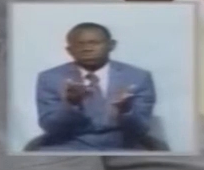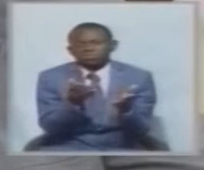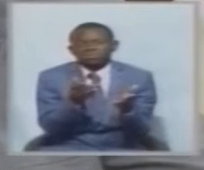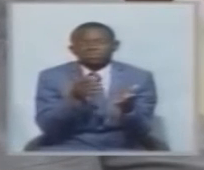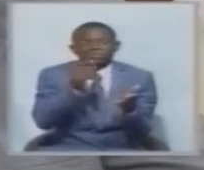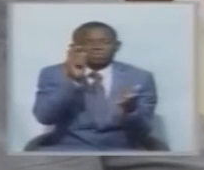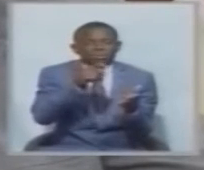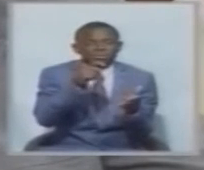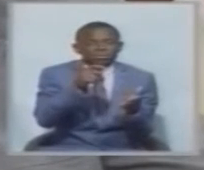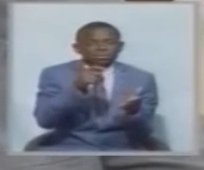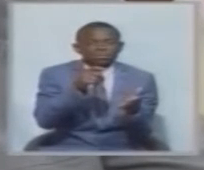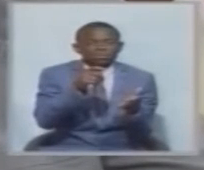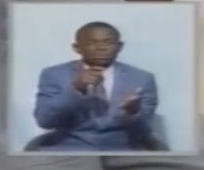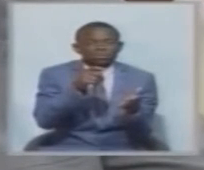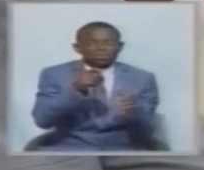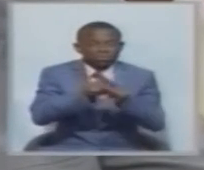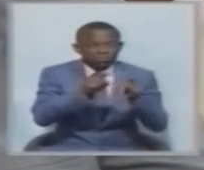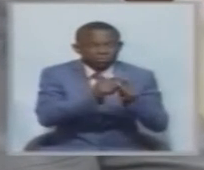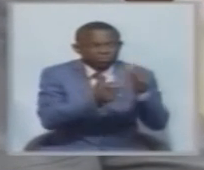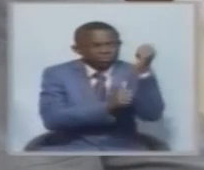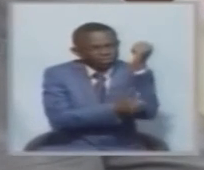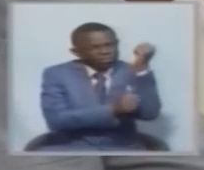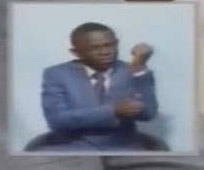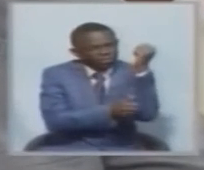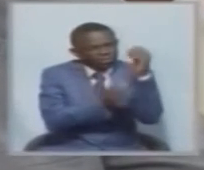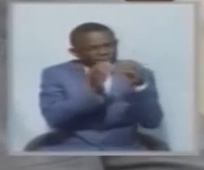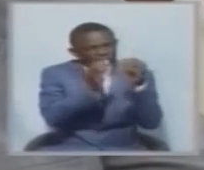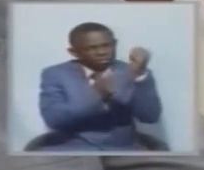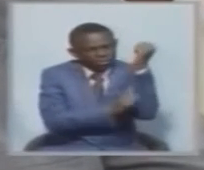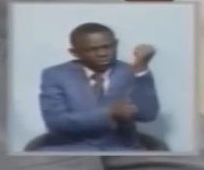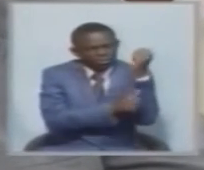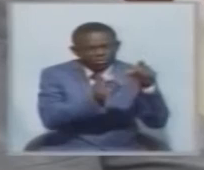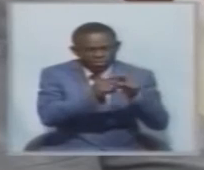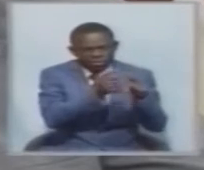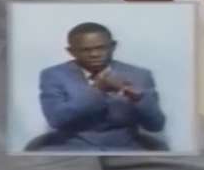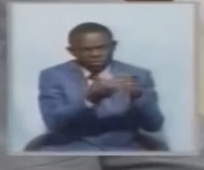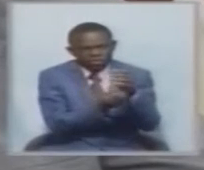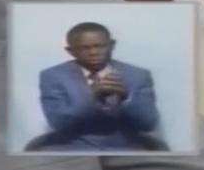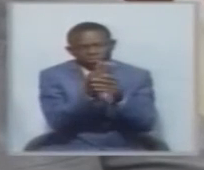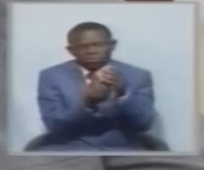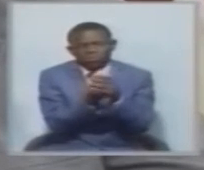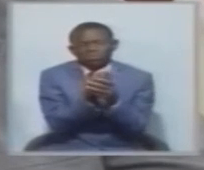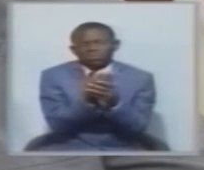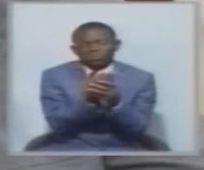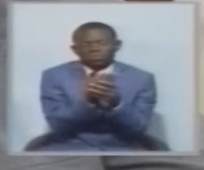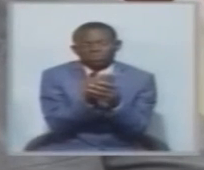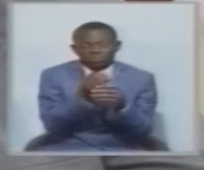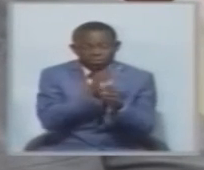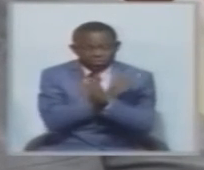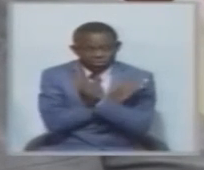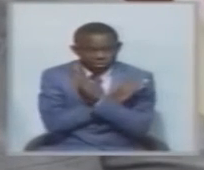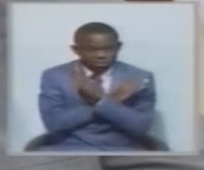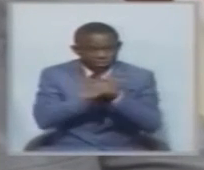maize. But it has not only affected maize, but also other crops. And we rely in Zambia mainly